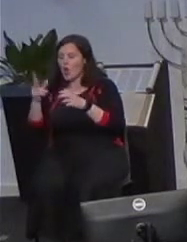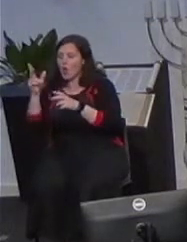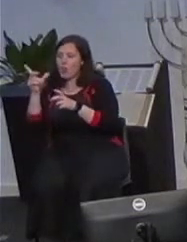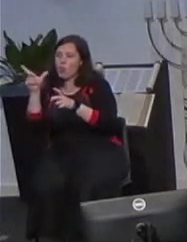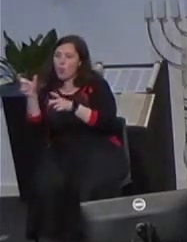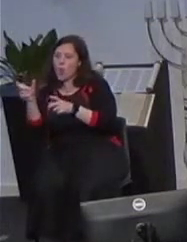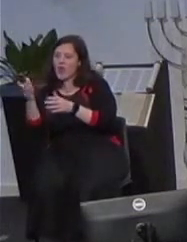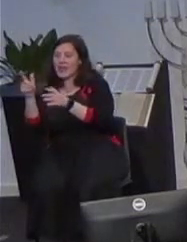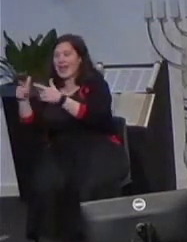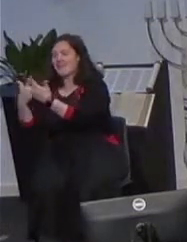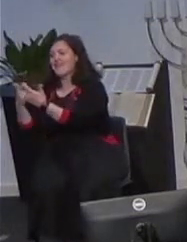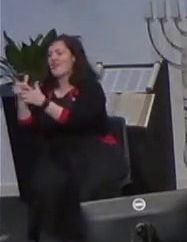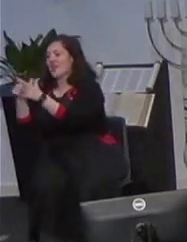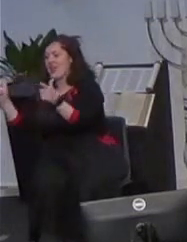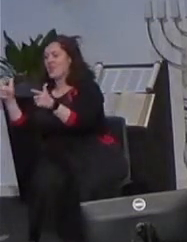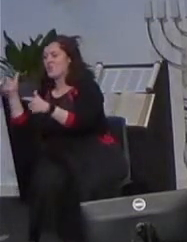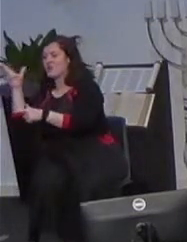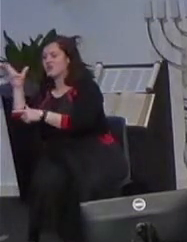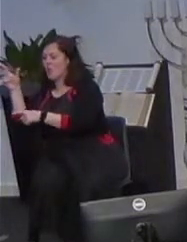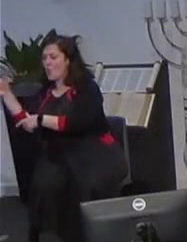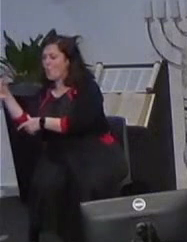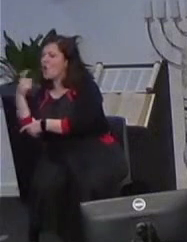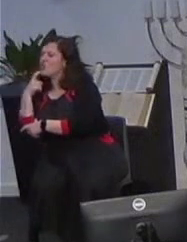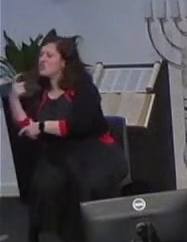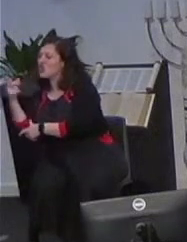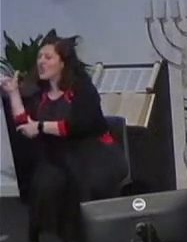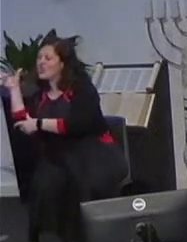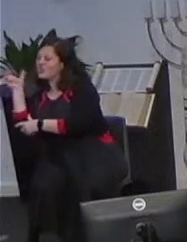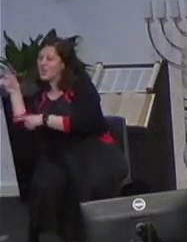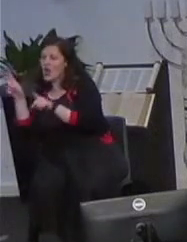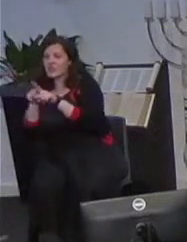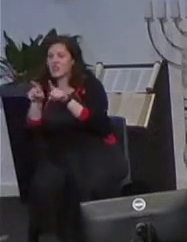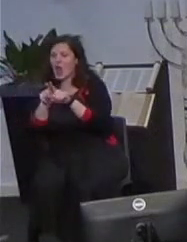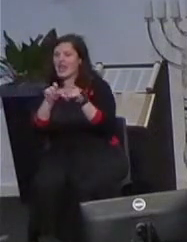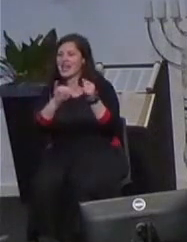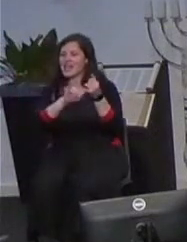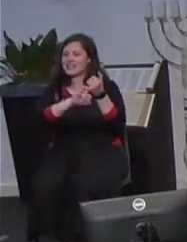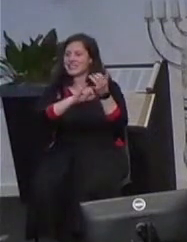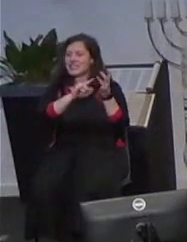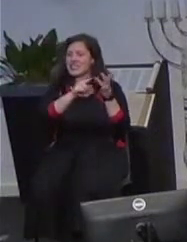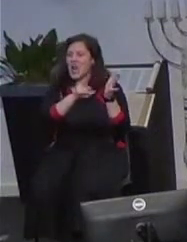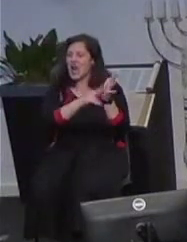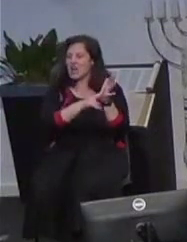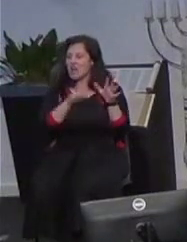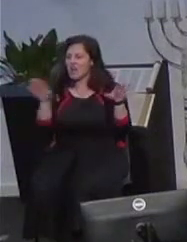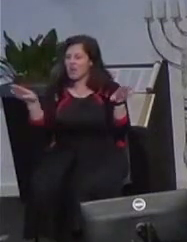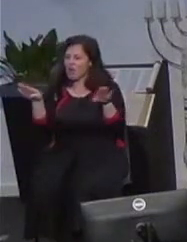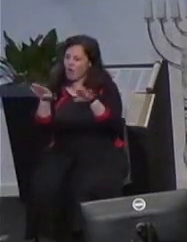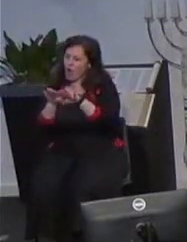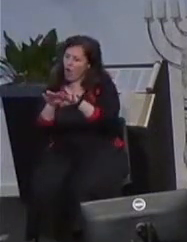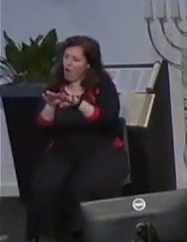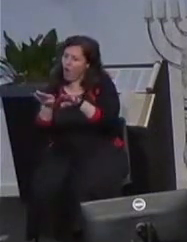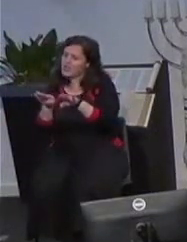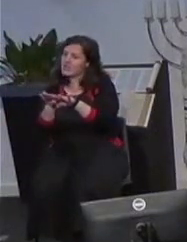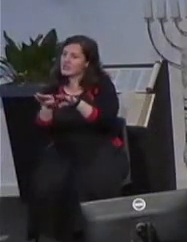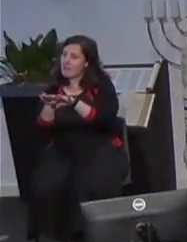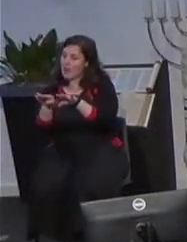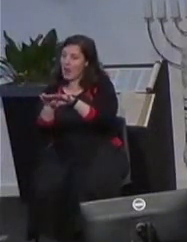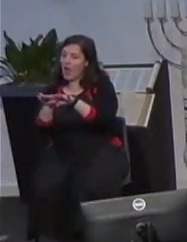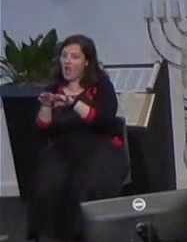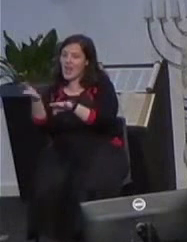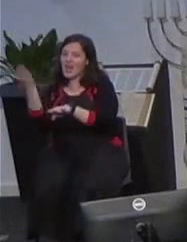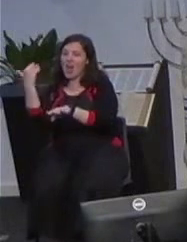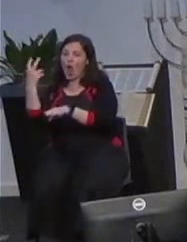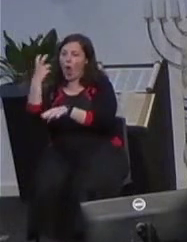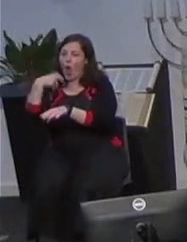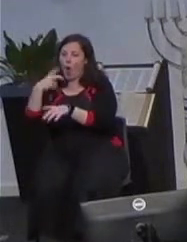B-E-N. So sun is Ben, stone is Eben. And so Jesus used that